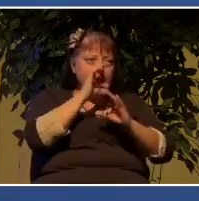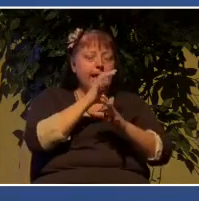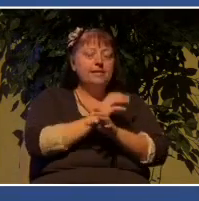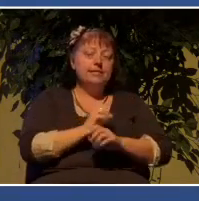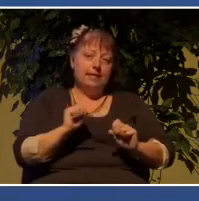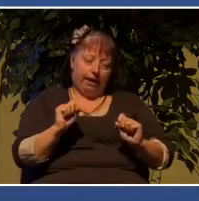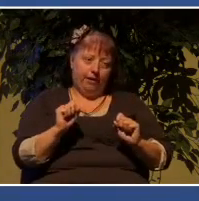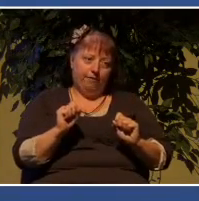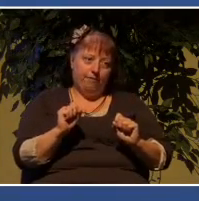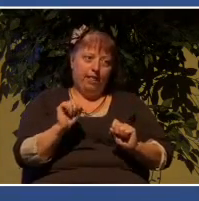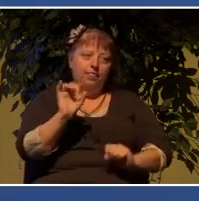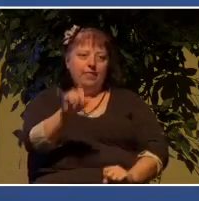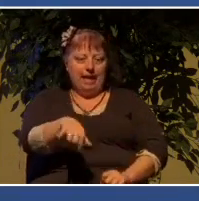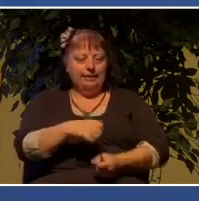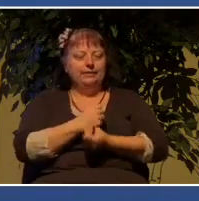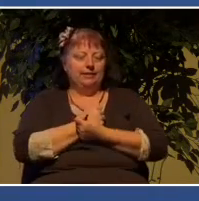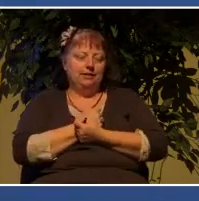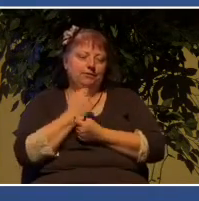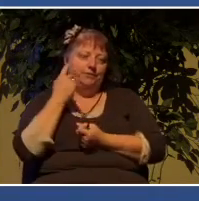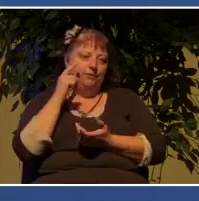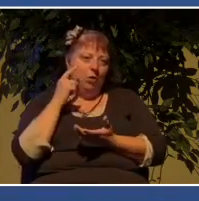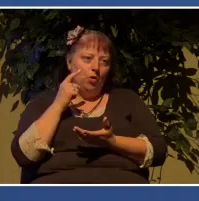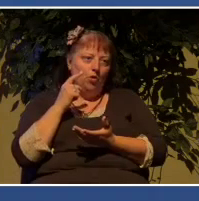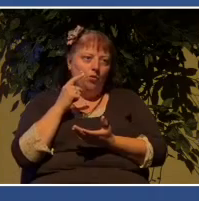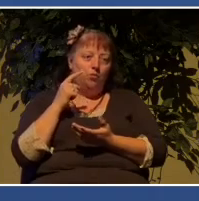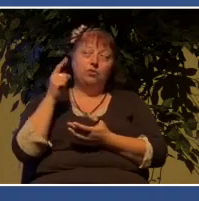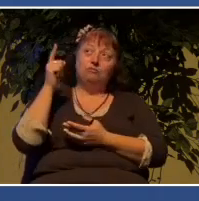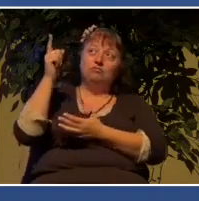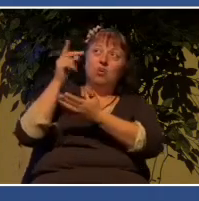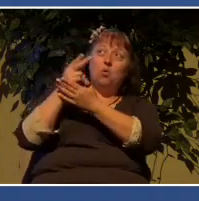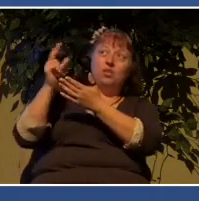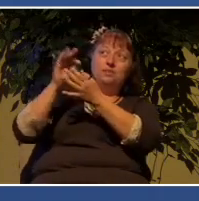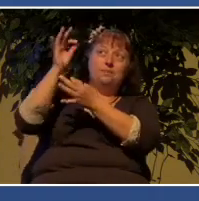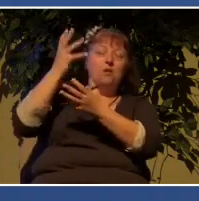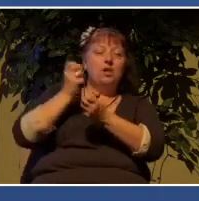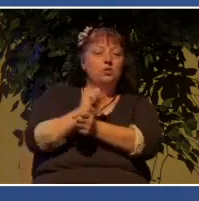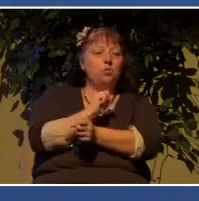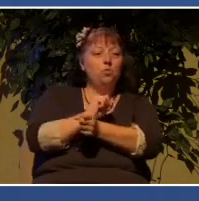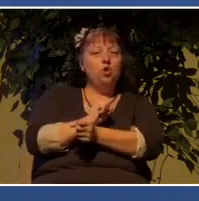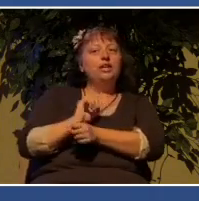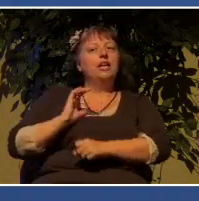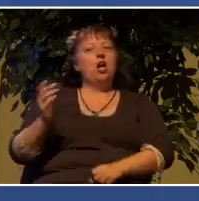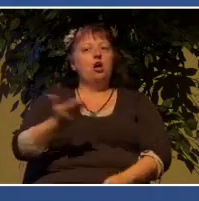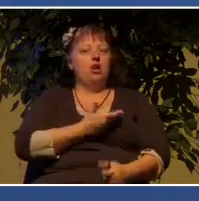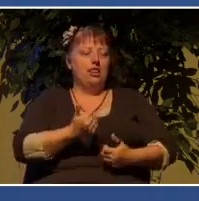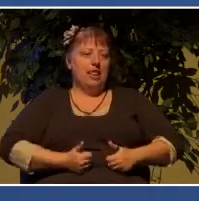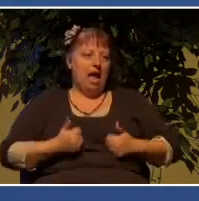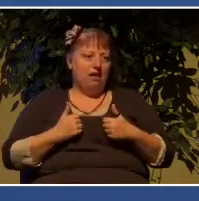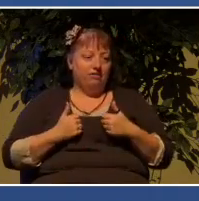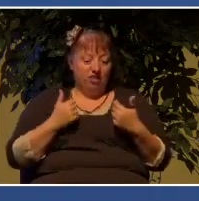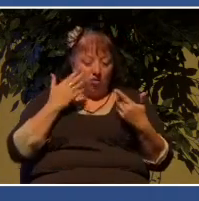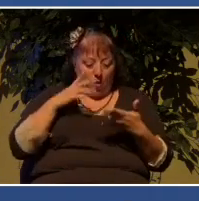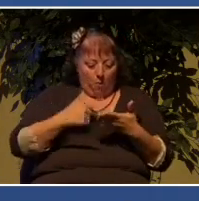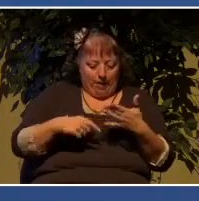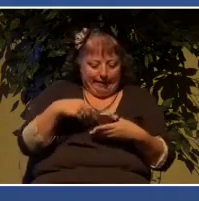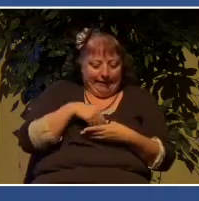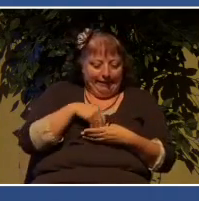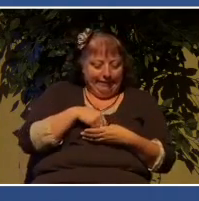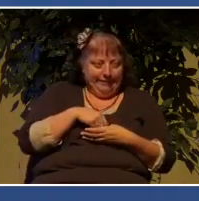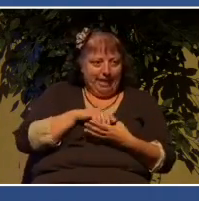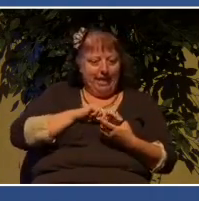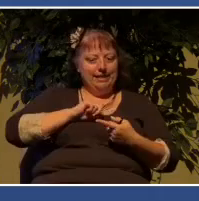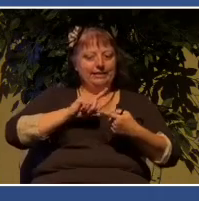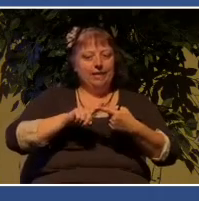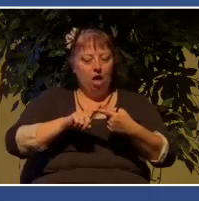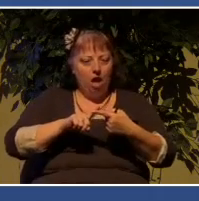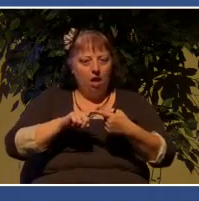what the Spirit wants to work in your life and in my life. And you don't know what lives in you until you find yourself in a situation